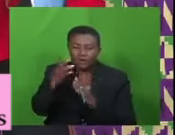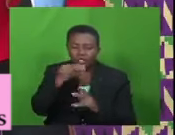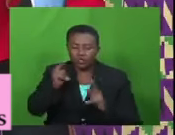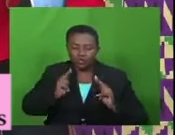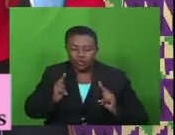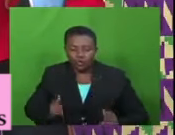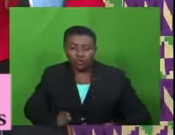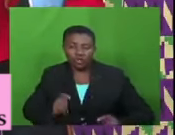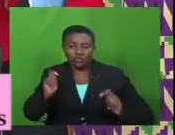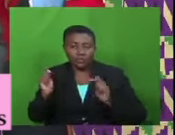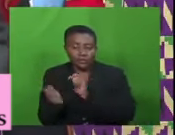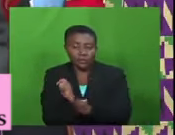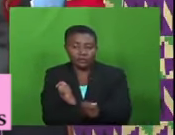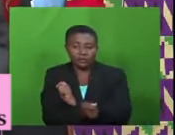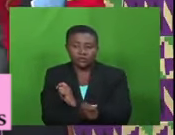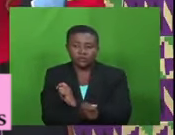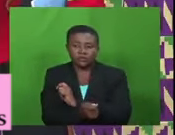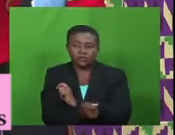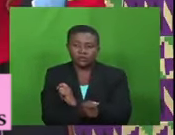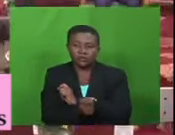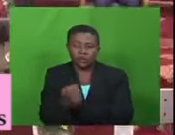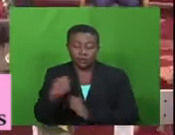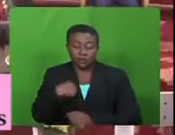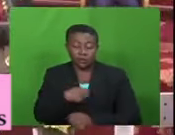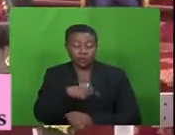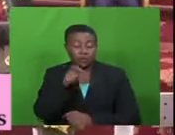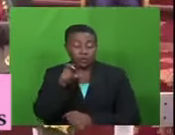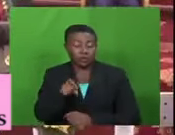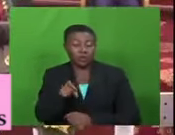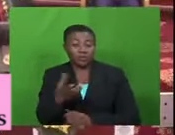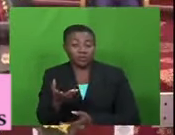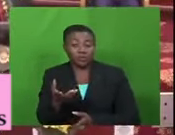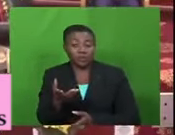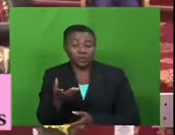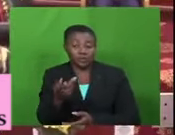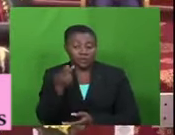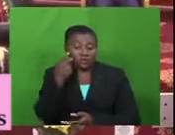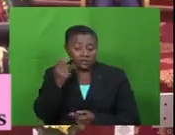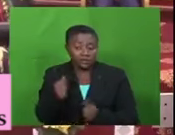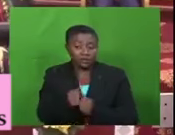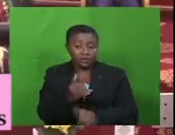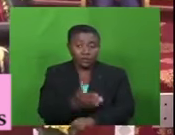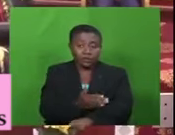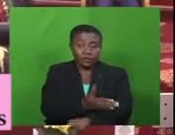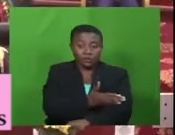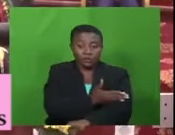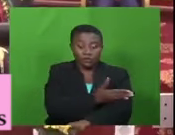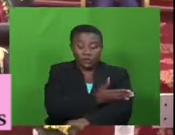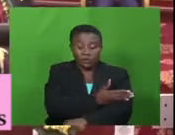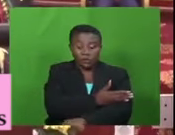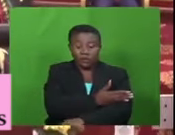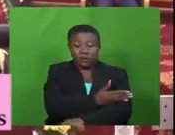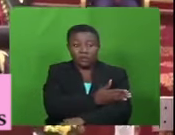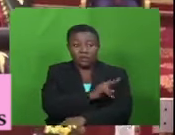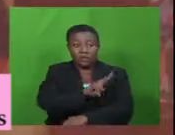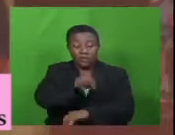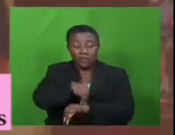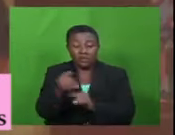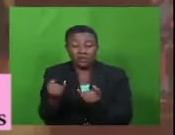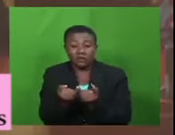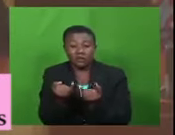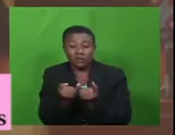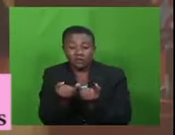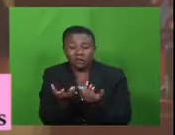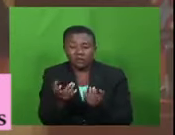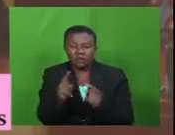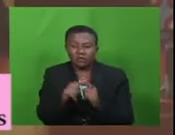transformation. We must be cheered by the improvements being made in the National Health Insurance Scheme to make